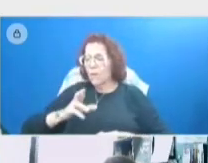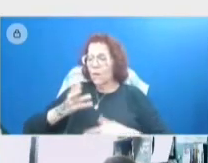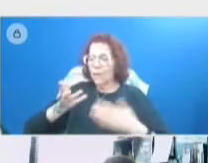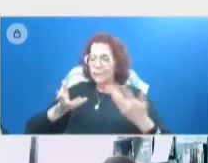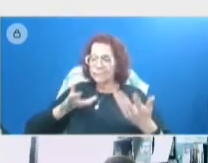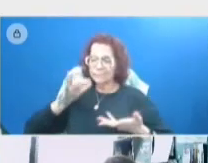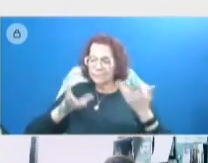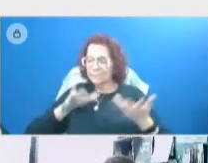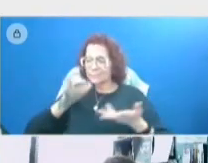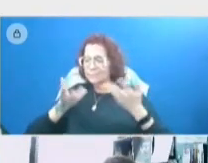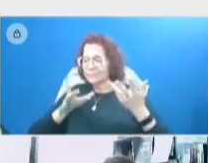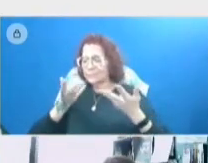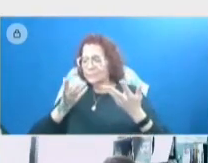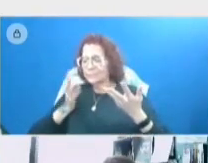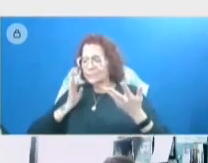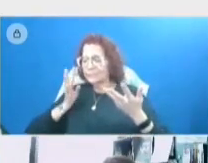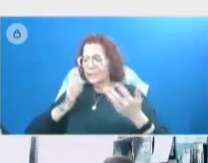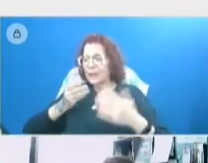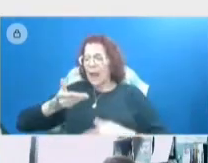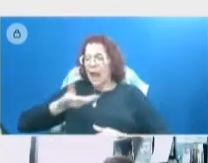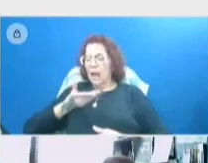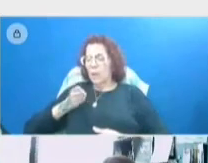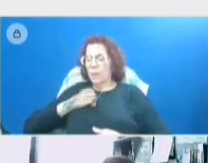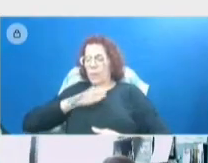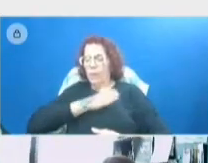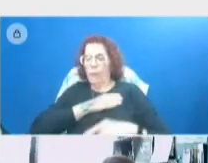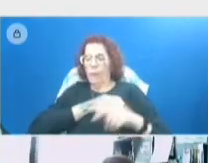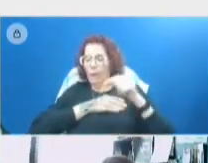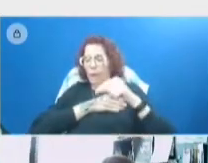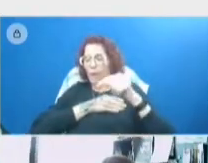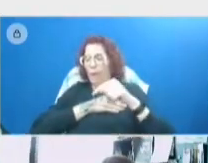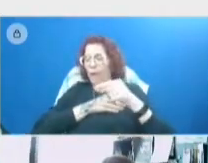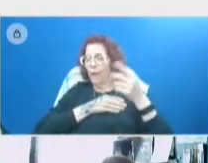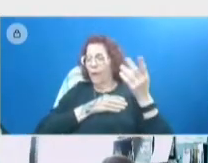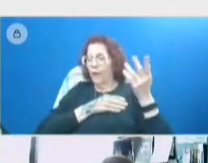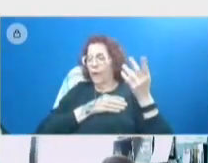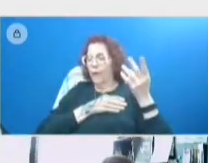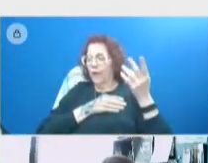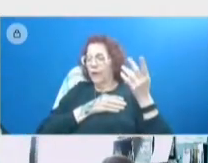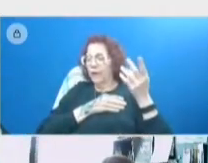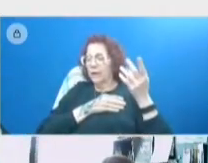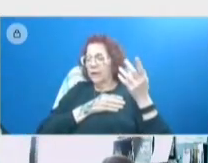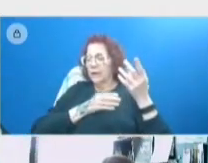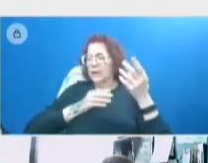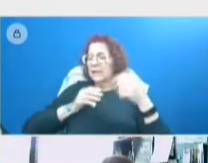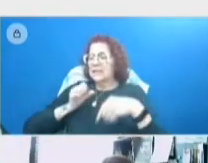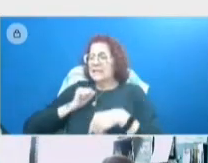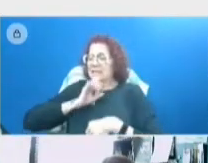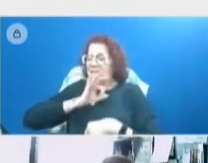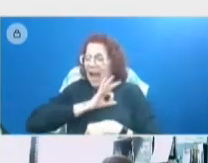hiring board personnel issues. So is there any discussion of